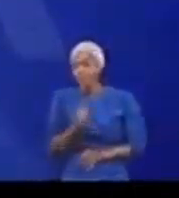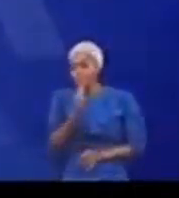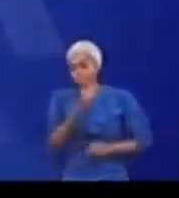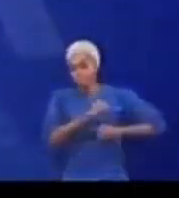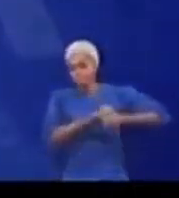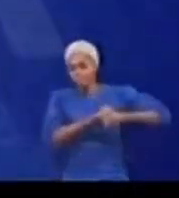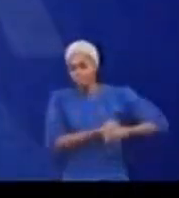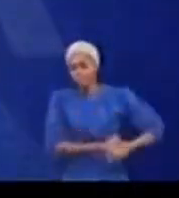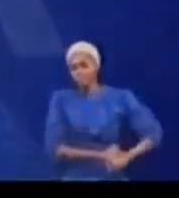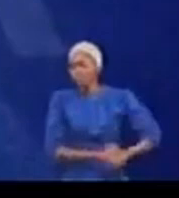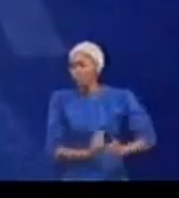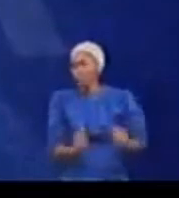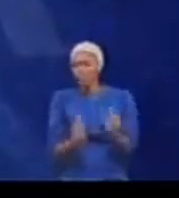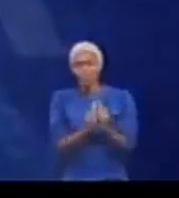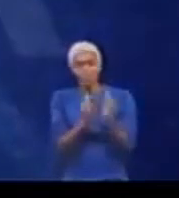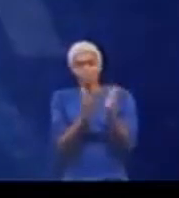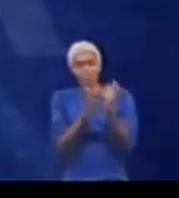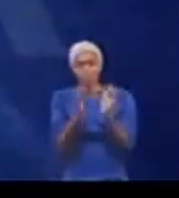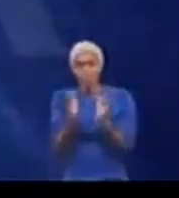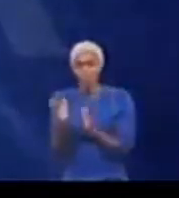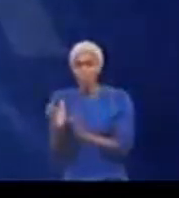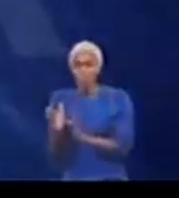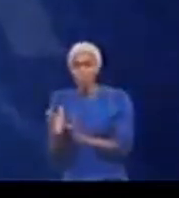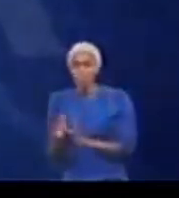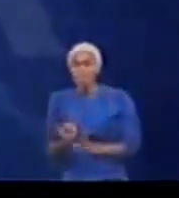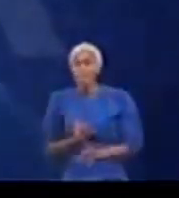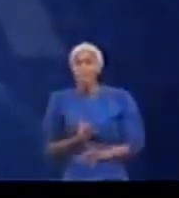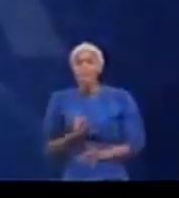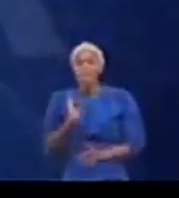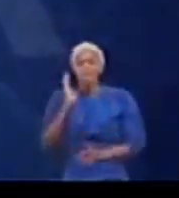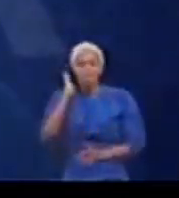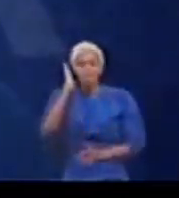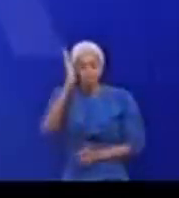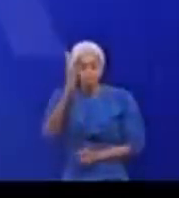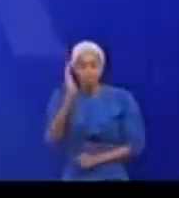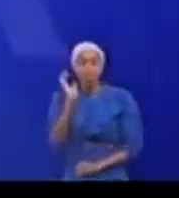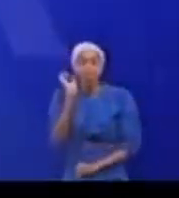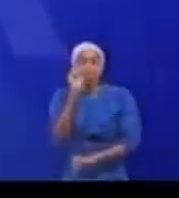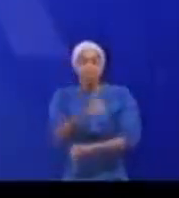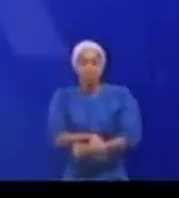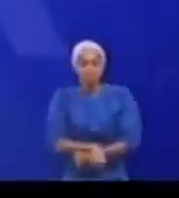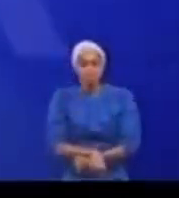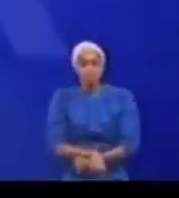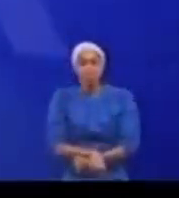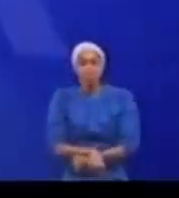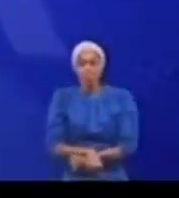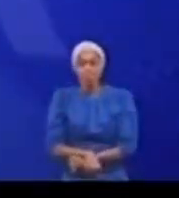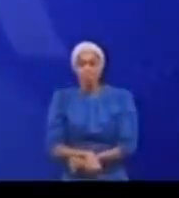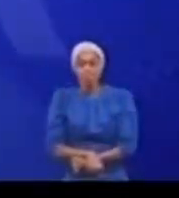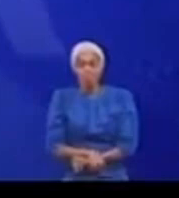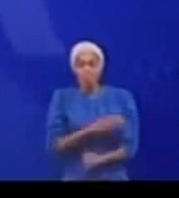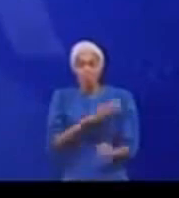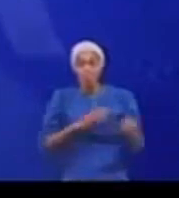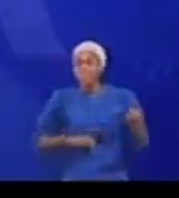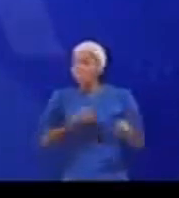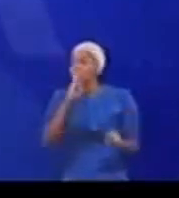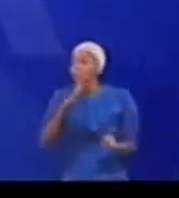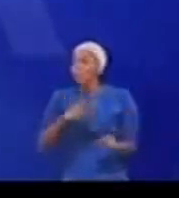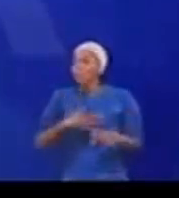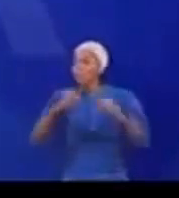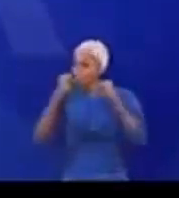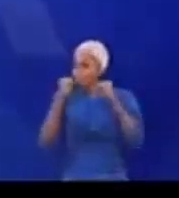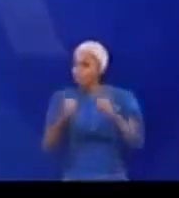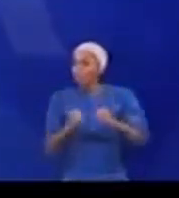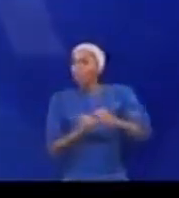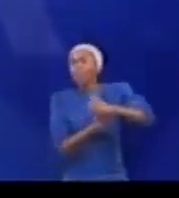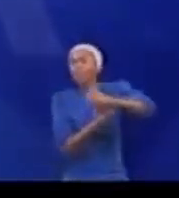I'm safe with you. I'm gonna make it through. Christ